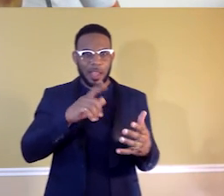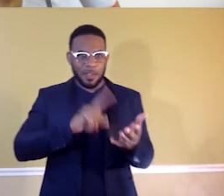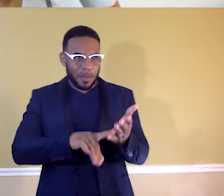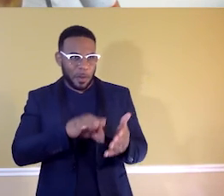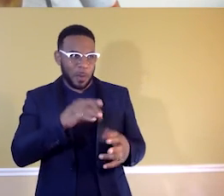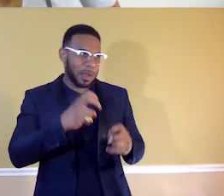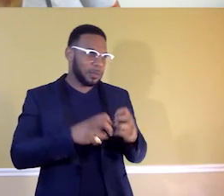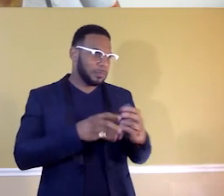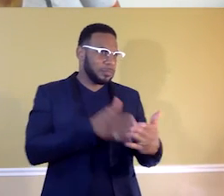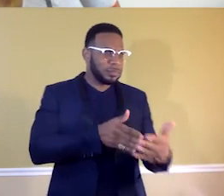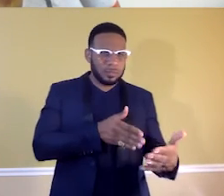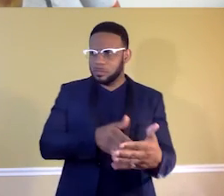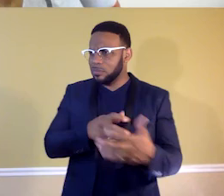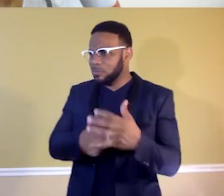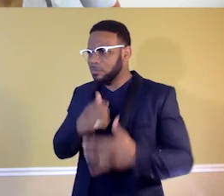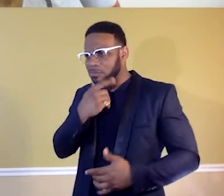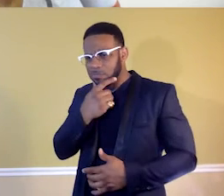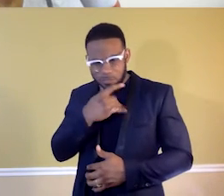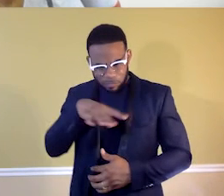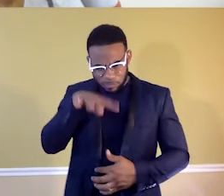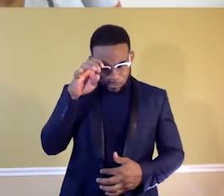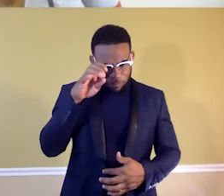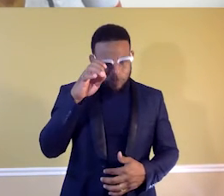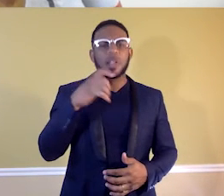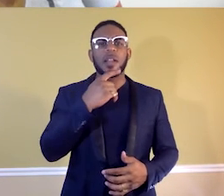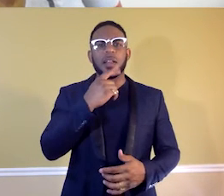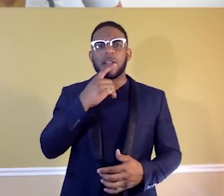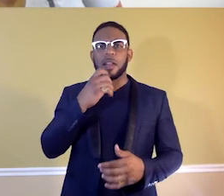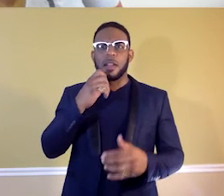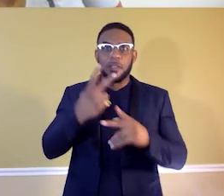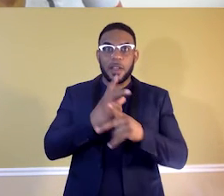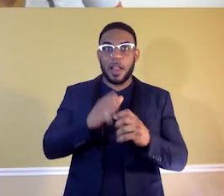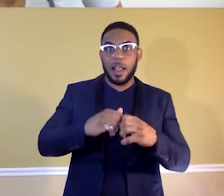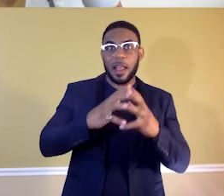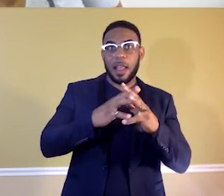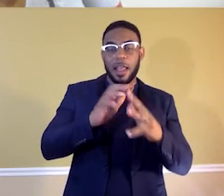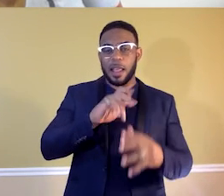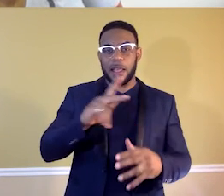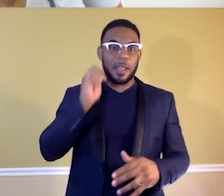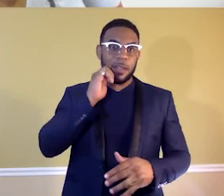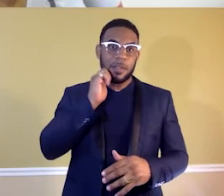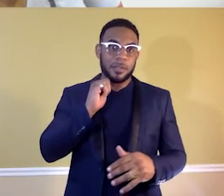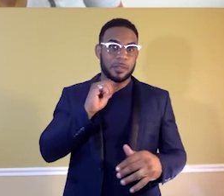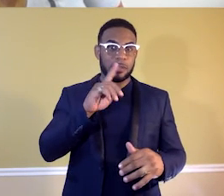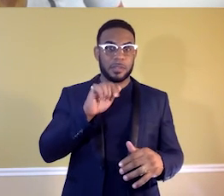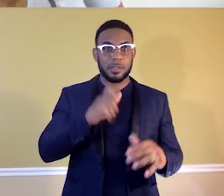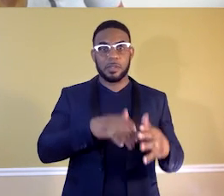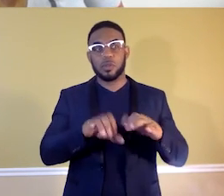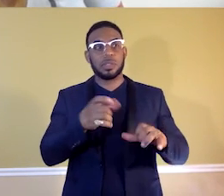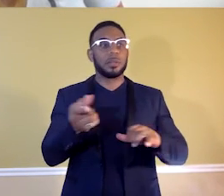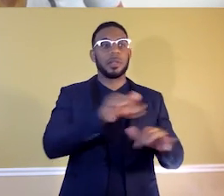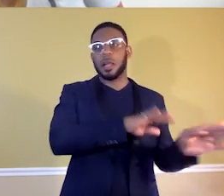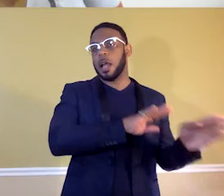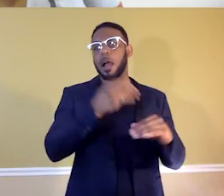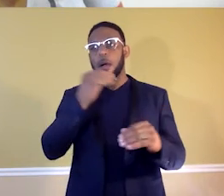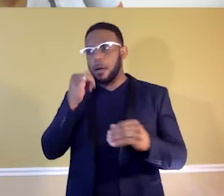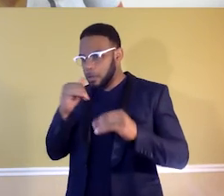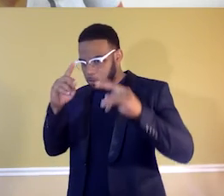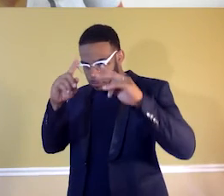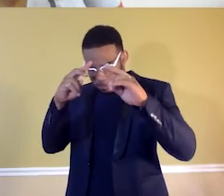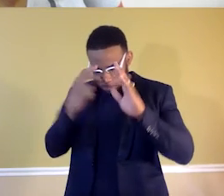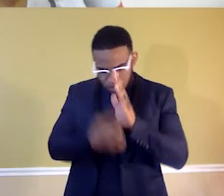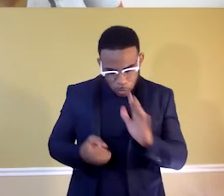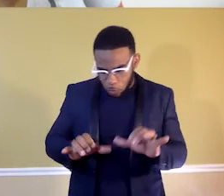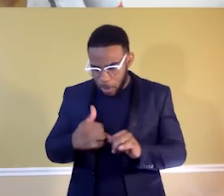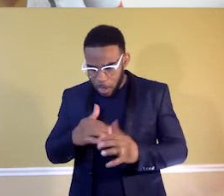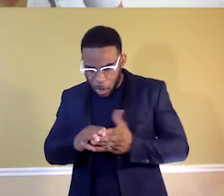I was running into, and I was curious about building applications. So my day-to-day work, I was doing something else, but then when I'll come home, I'm always curious about what